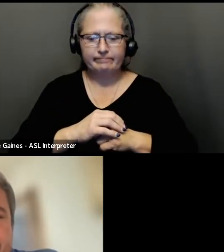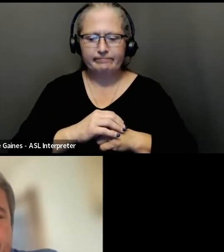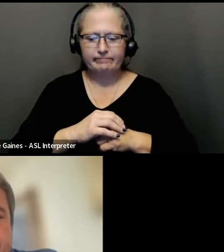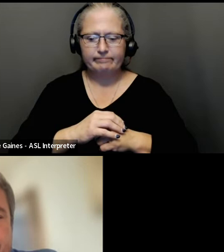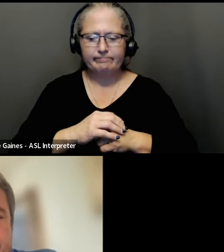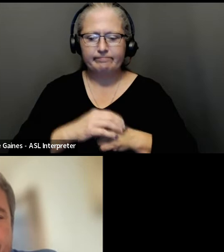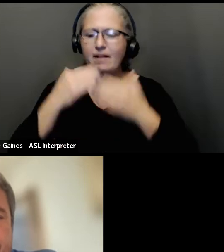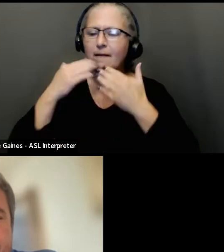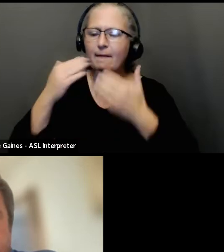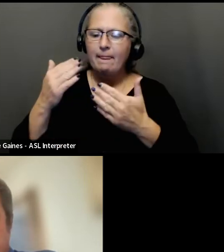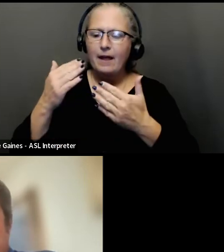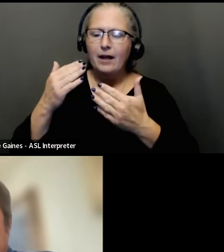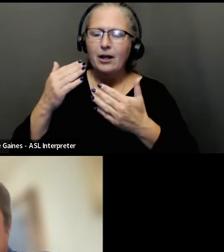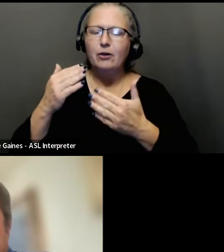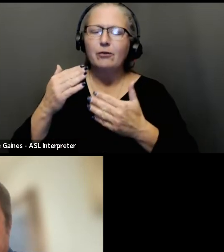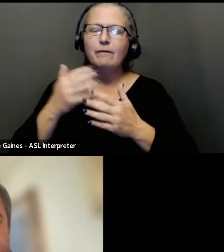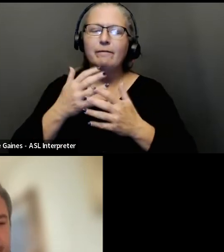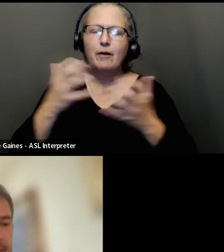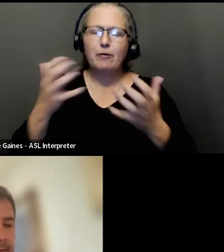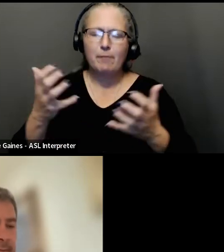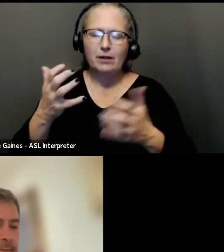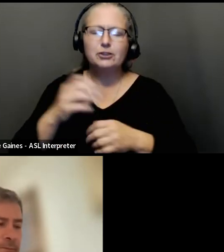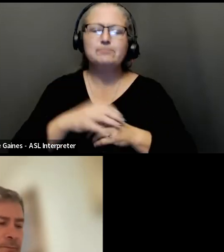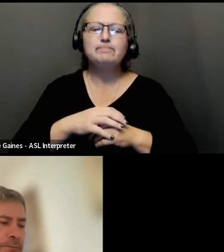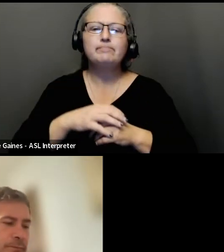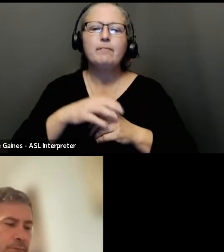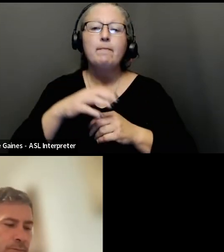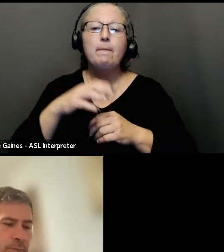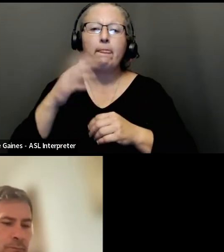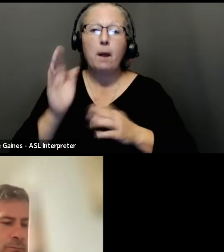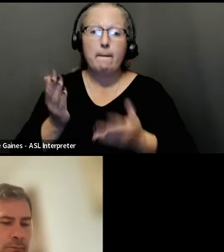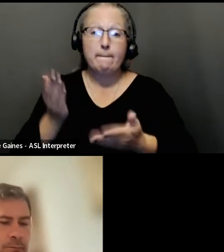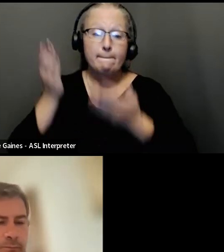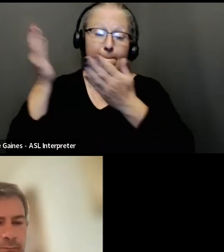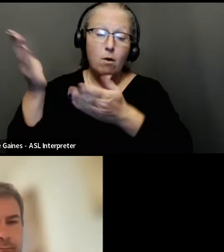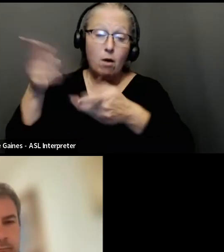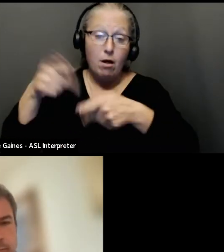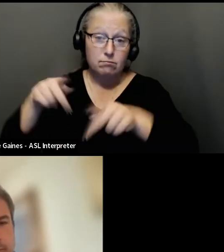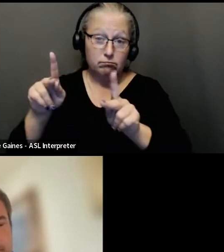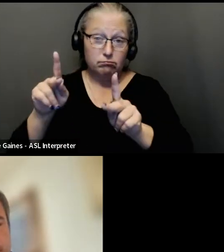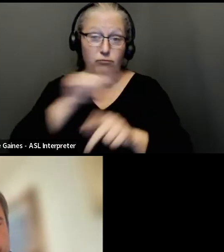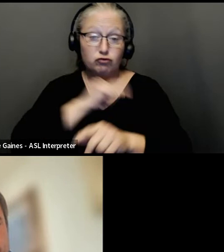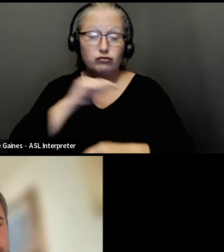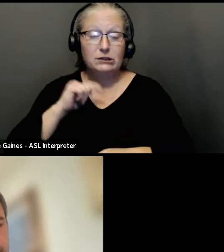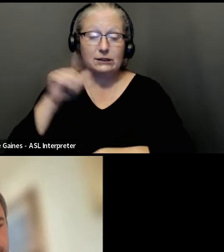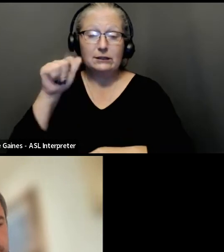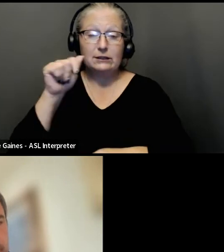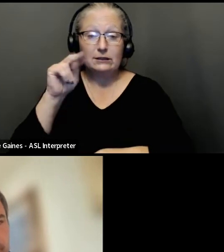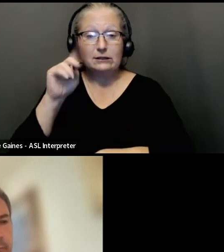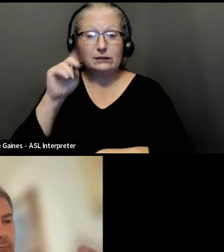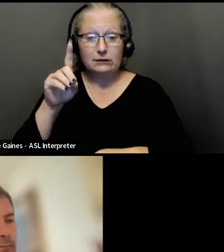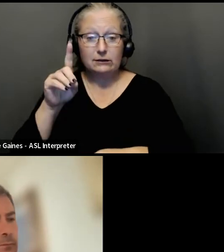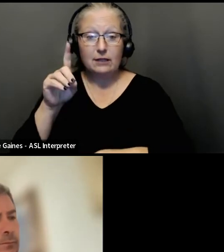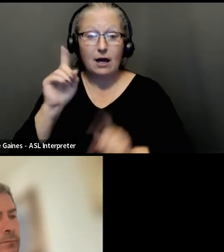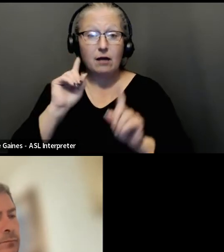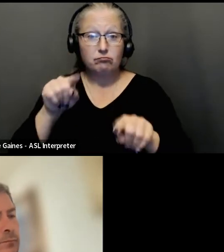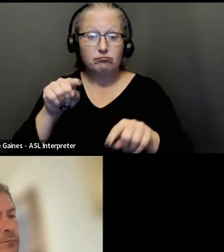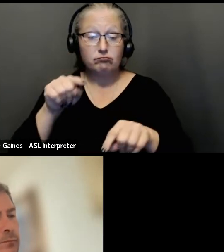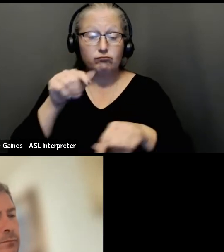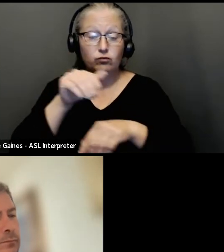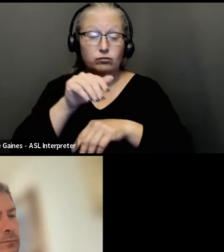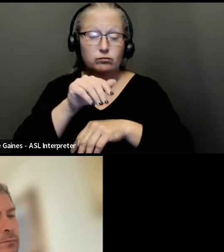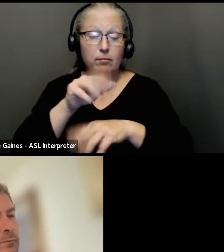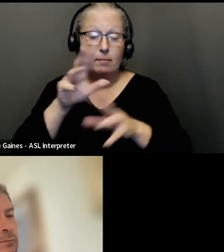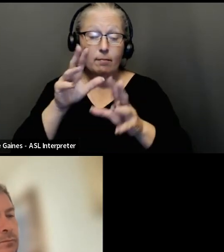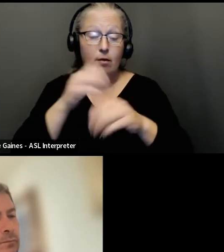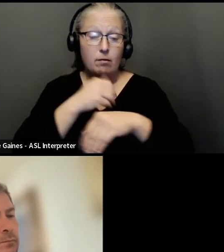Thank you very much, Trustee. Do I have a motion to allow Trustee Land to attend tonight's meeting